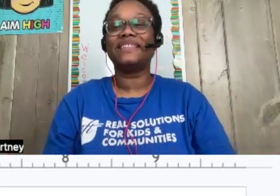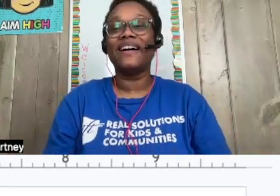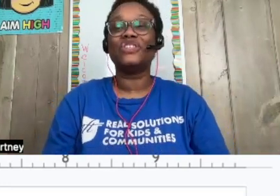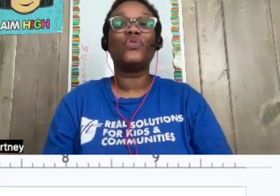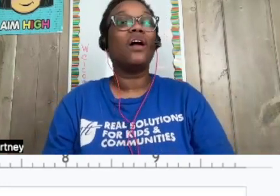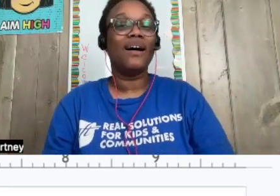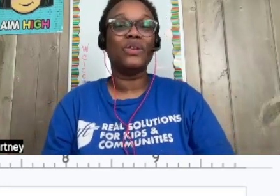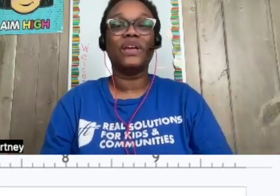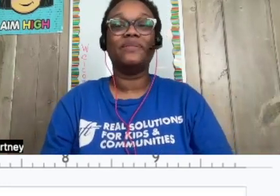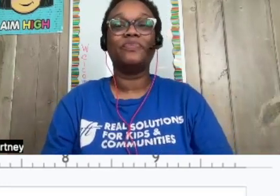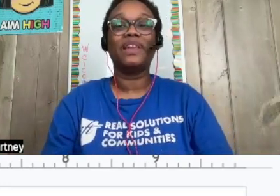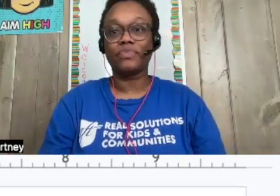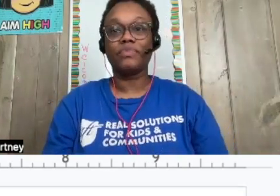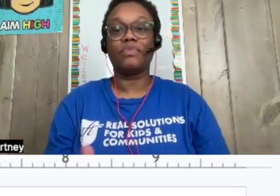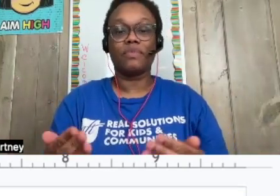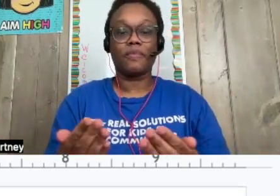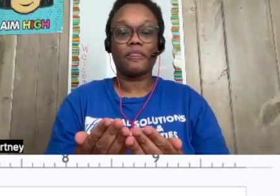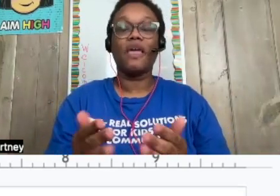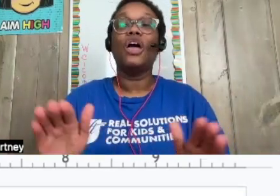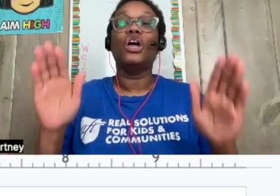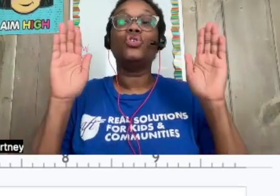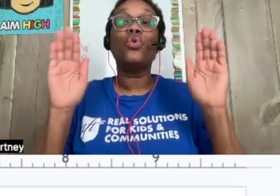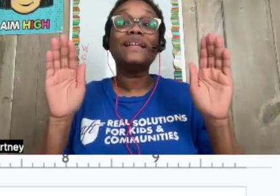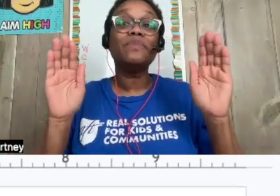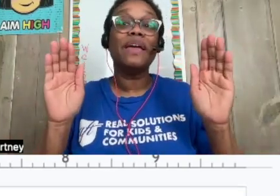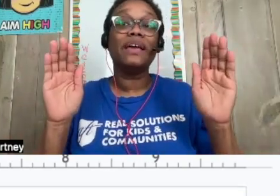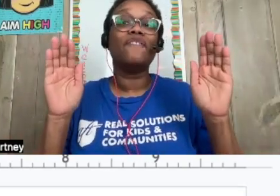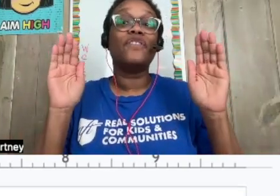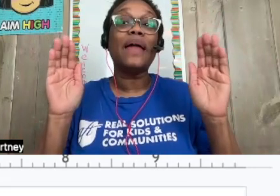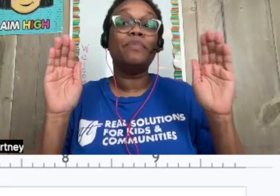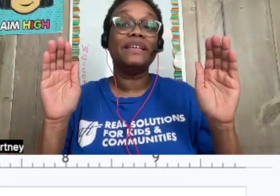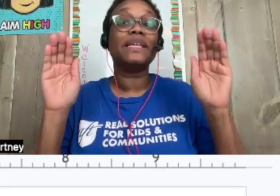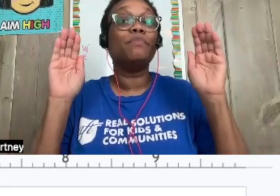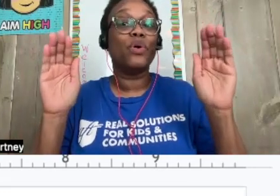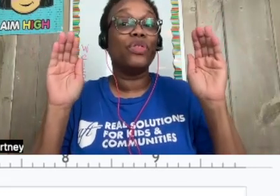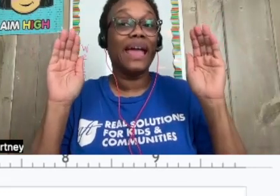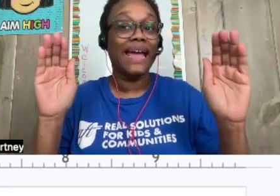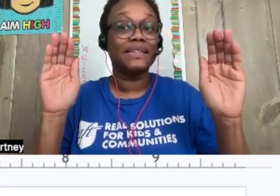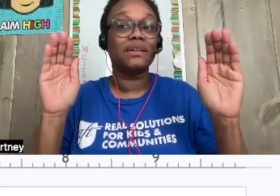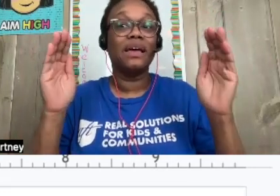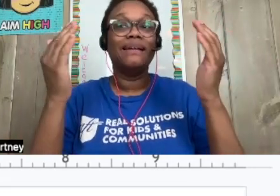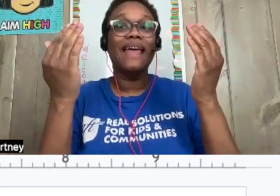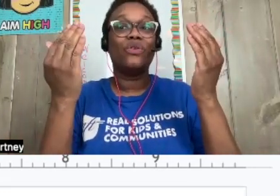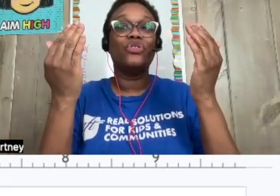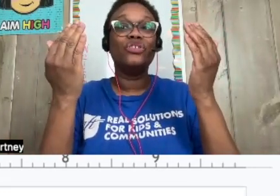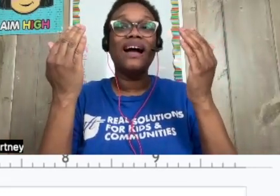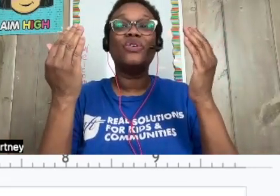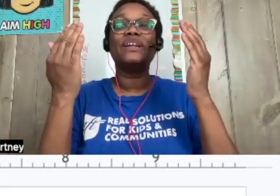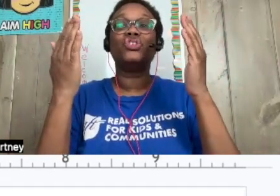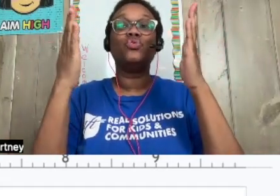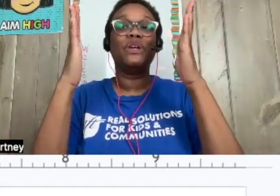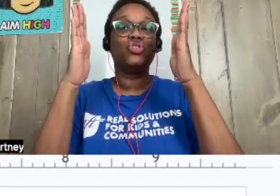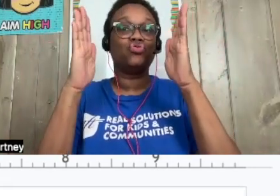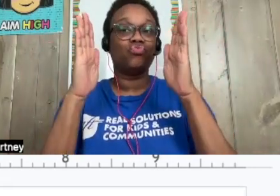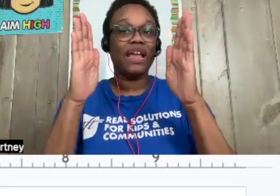of the signs for Halloween. You're going to make flat B's in both hands. Now, they're not